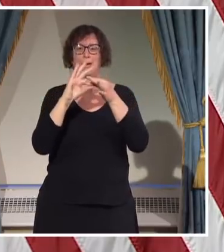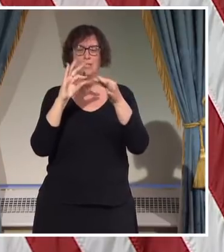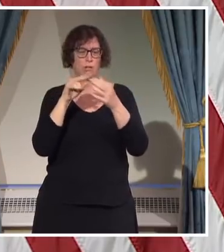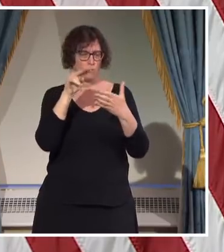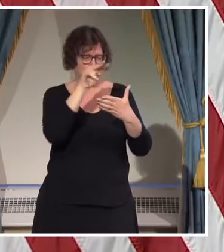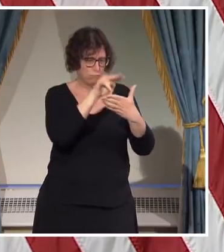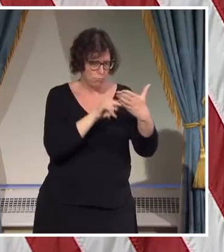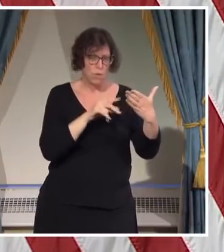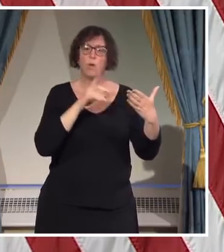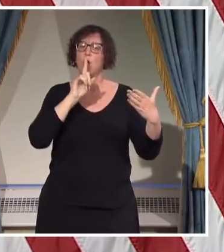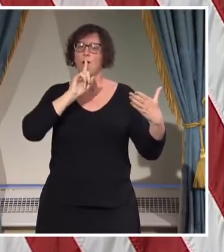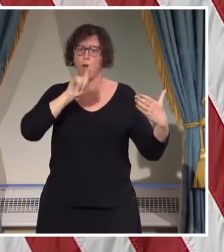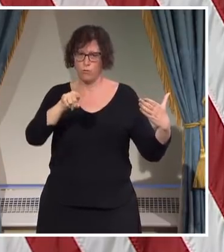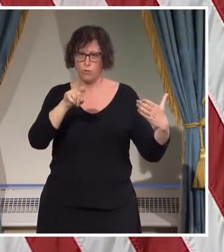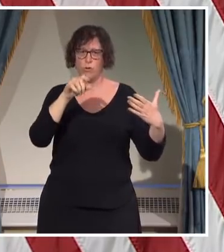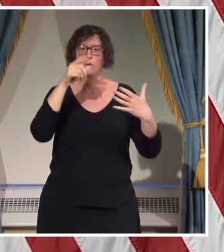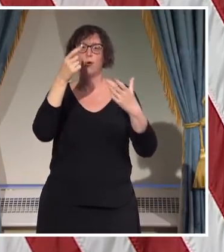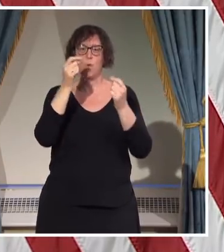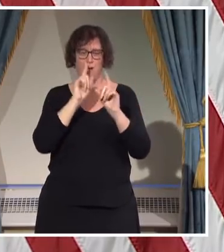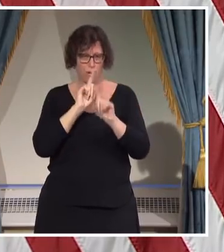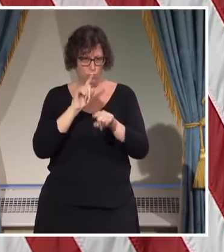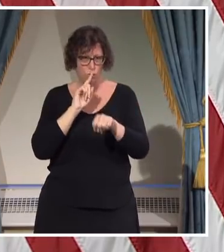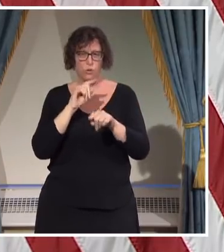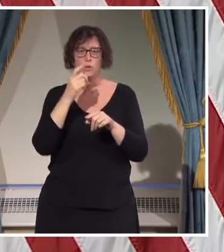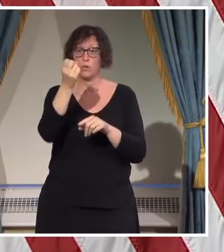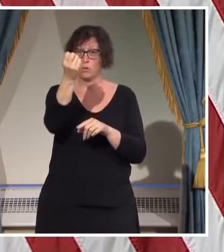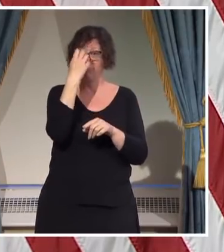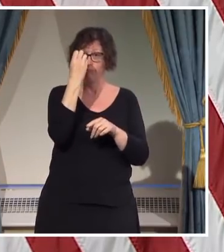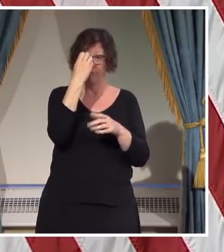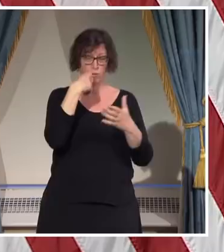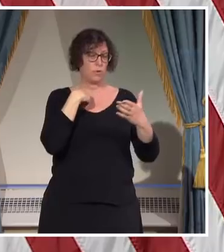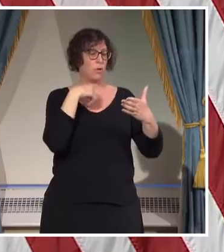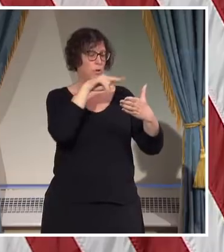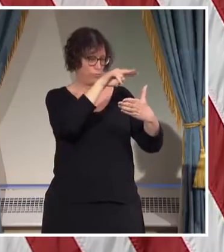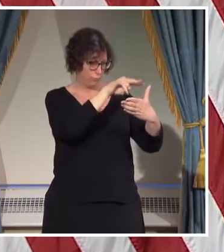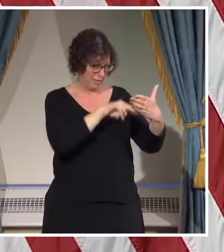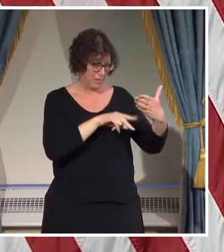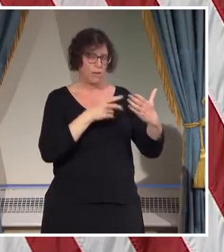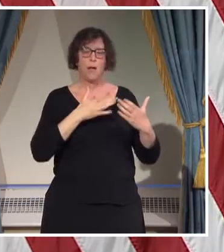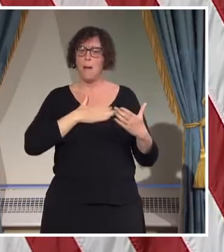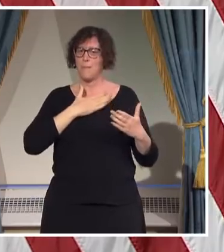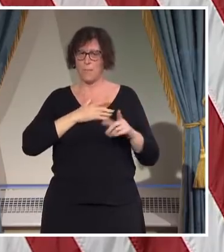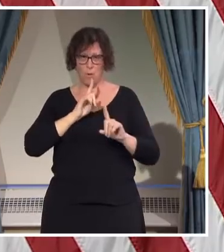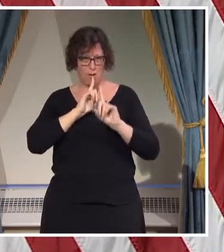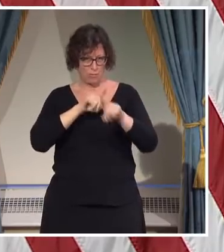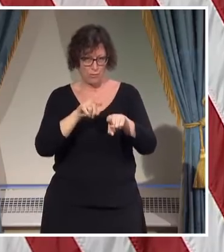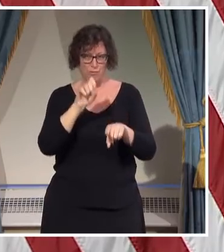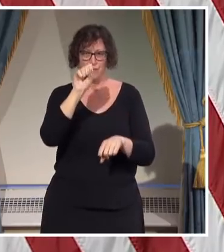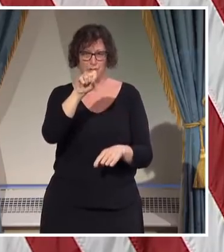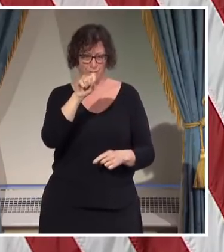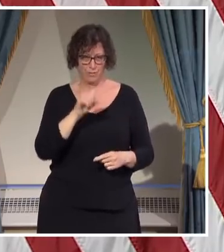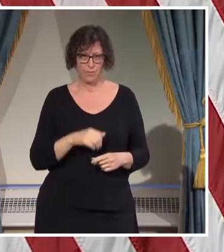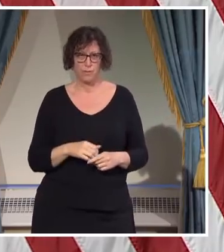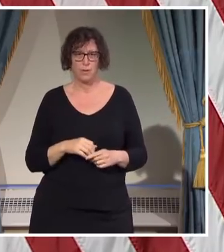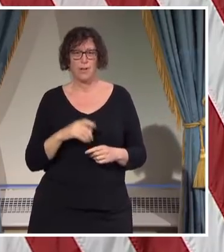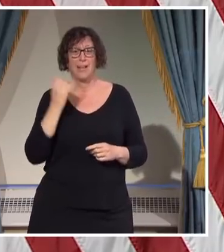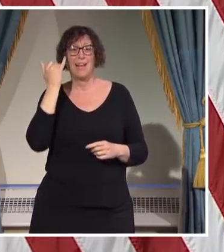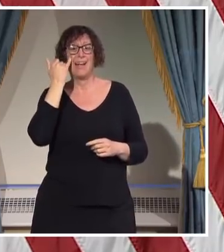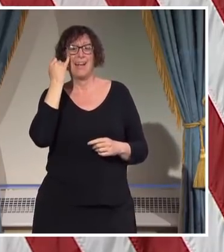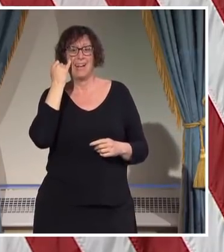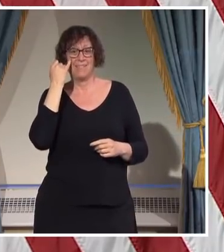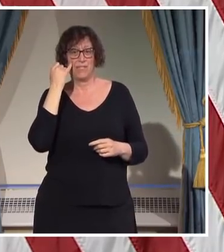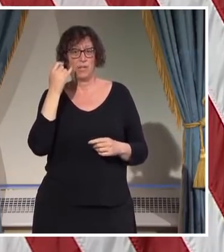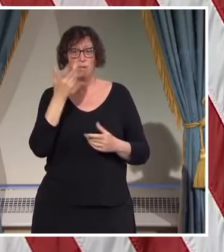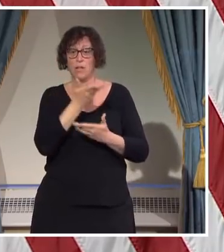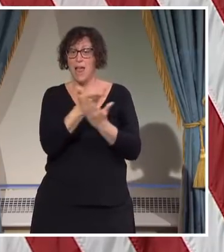and giving you answers that I hope will be very helpful to you in your everyday life. Anyone who has a question for me, you